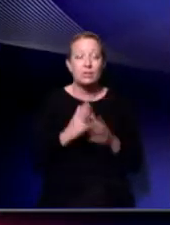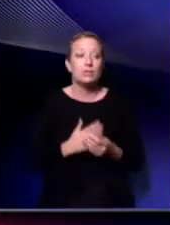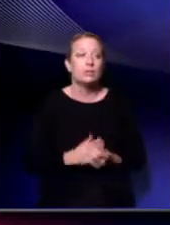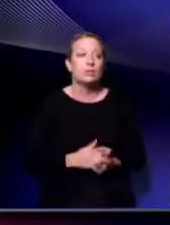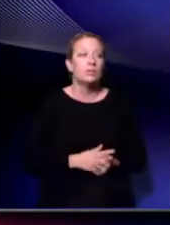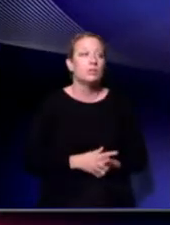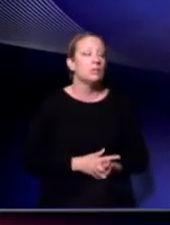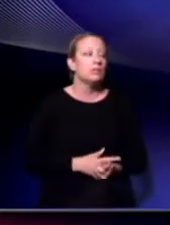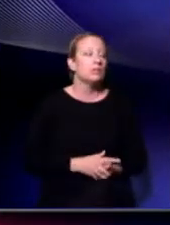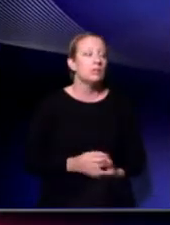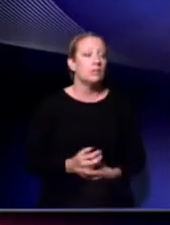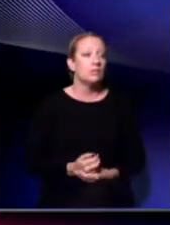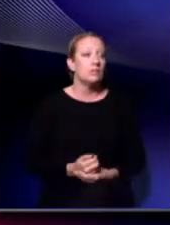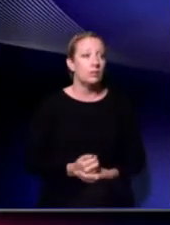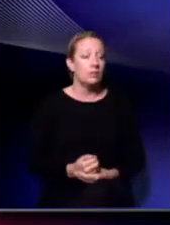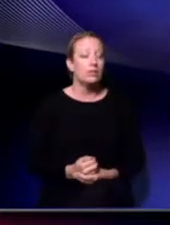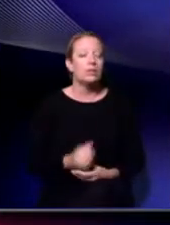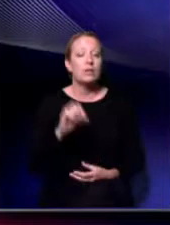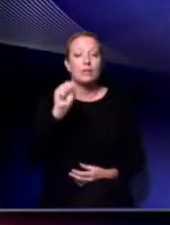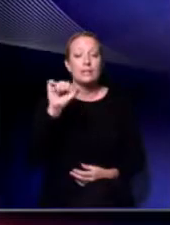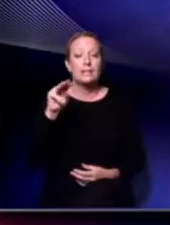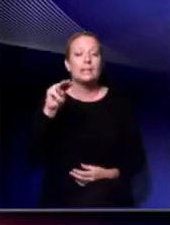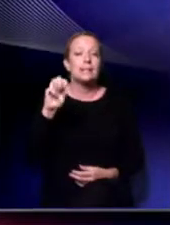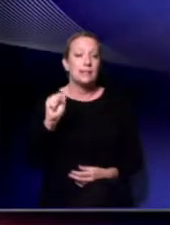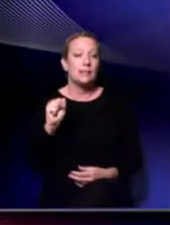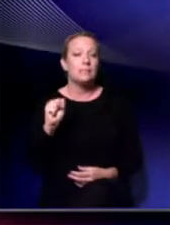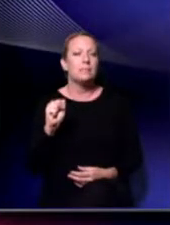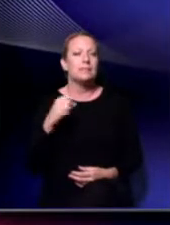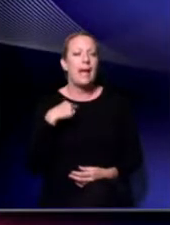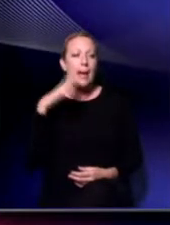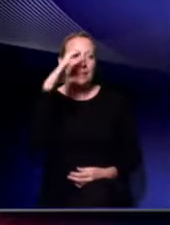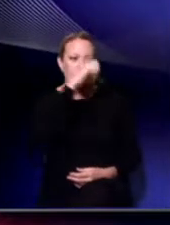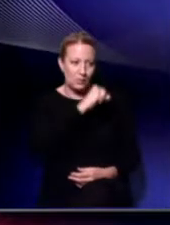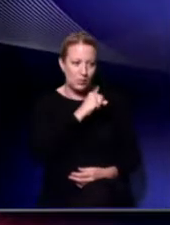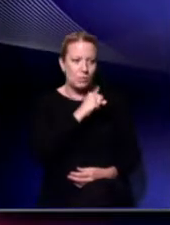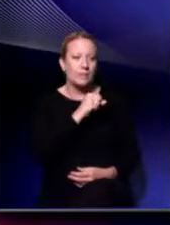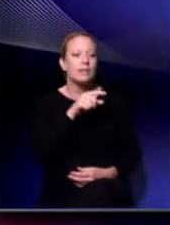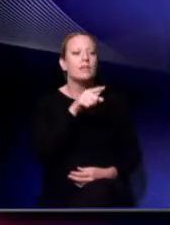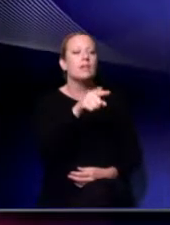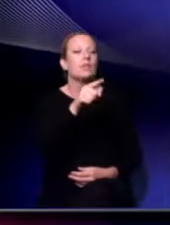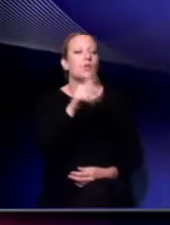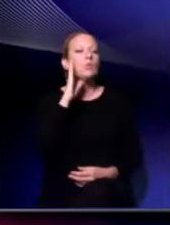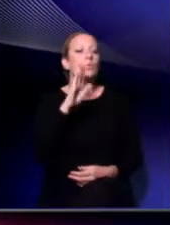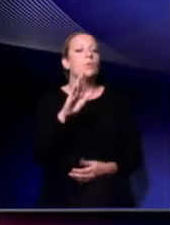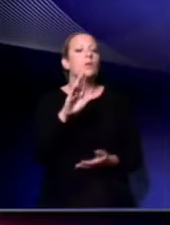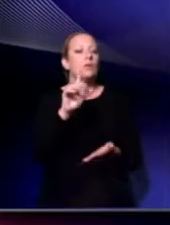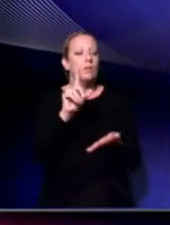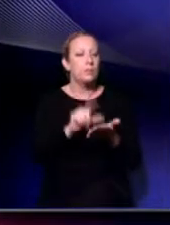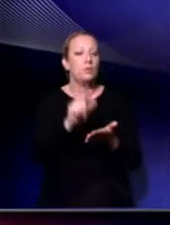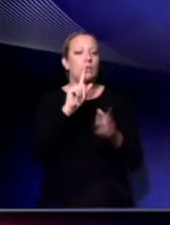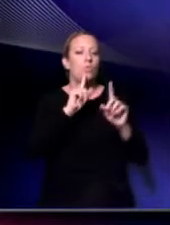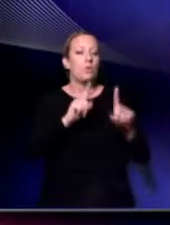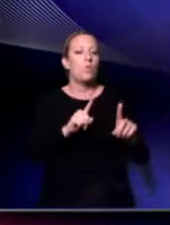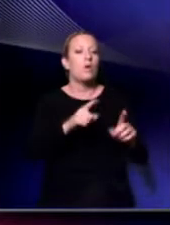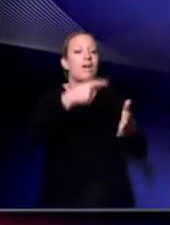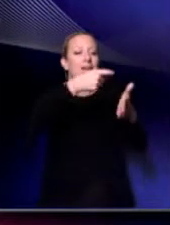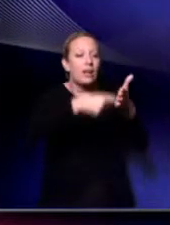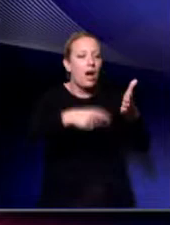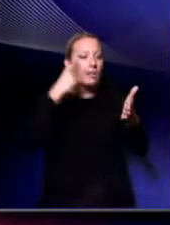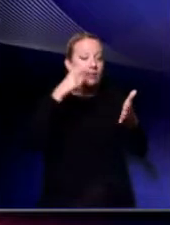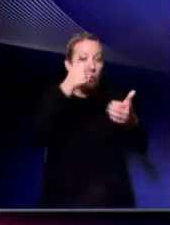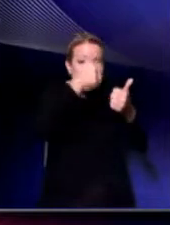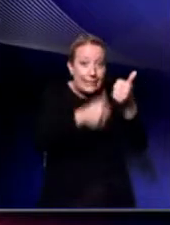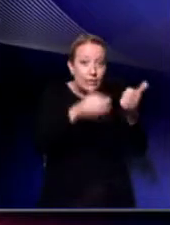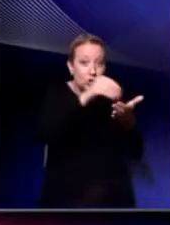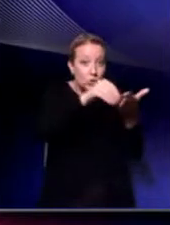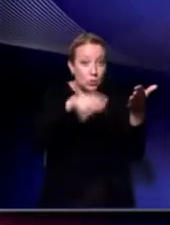I assume that, you know, when you do the second report, which is the cost per student, is that because ASD